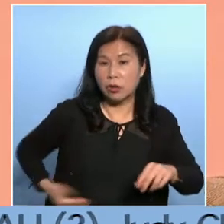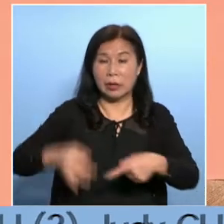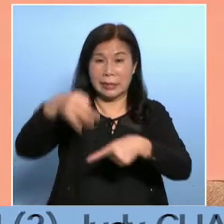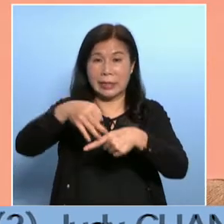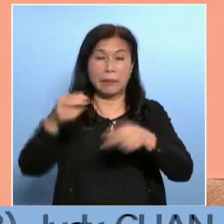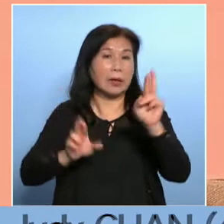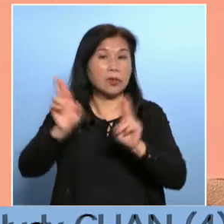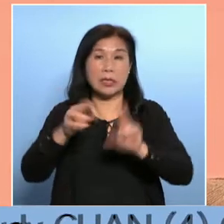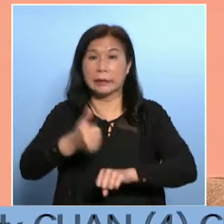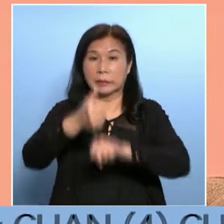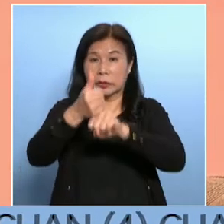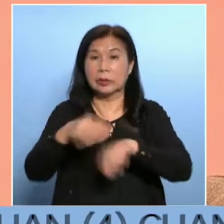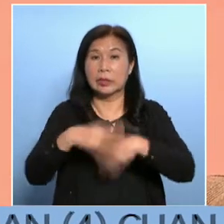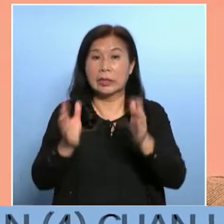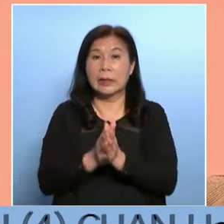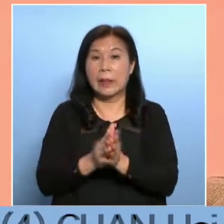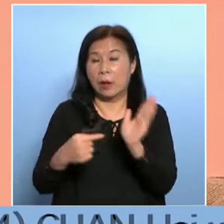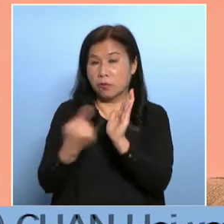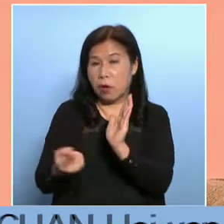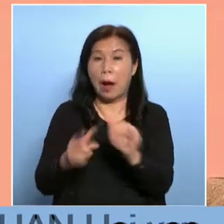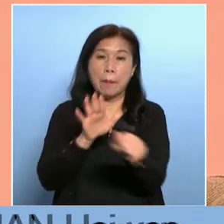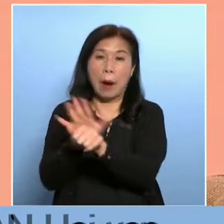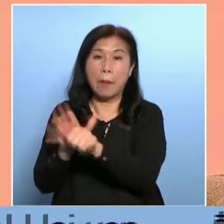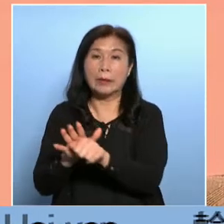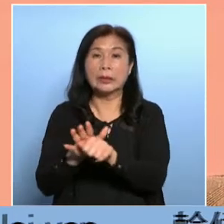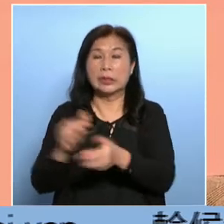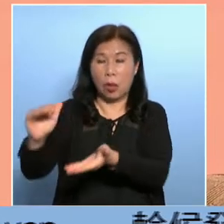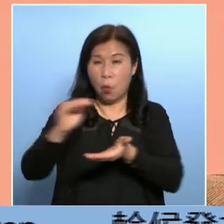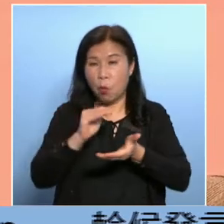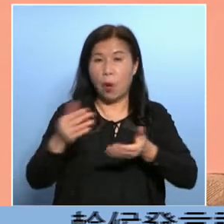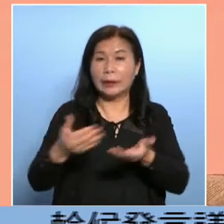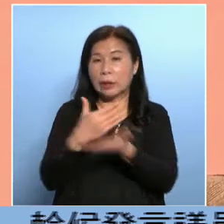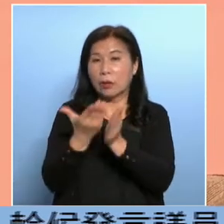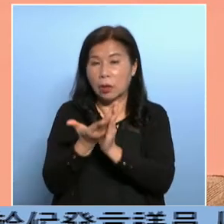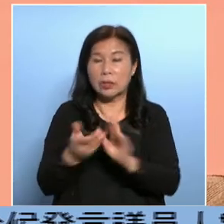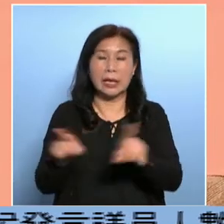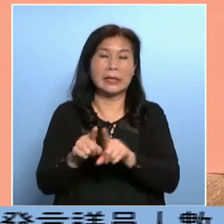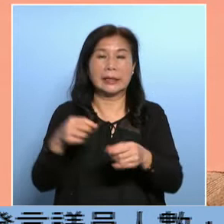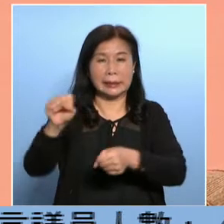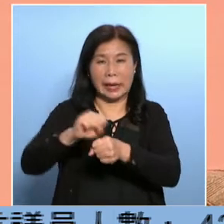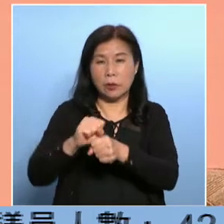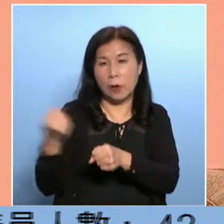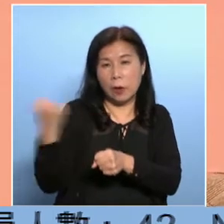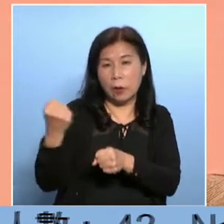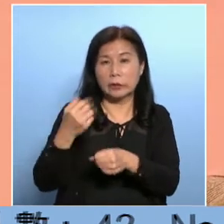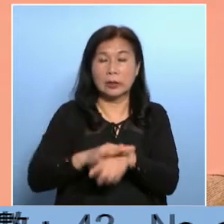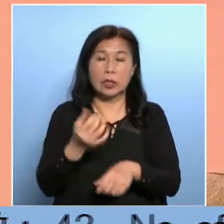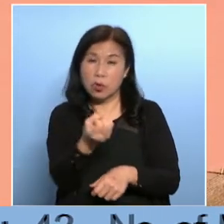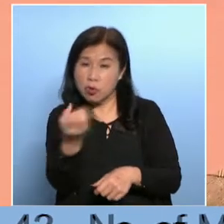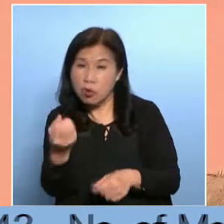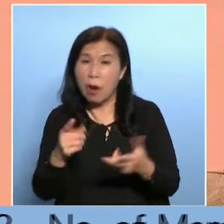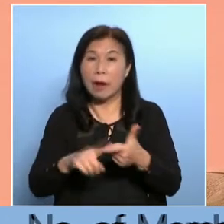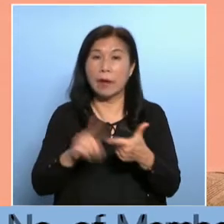and had the support of the mainland and the central government that would work to fight the epidemic and ensuring supplies to Hong